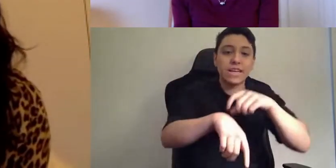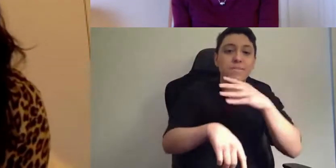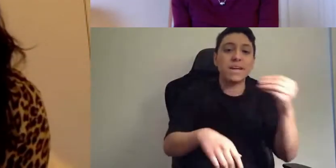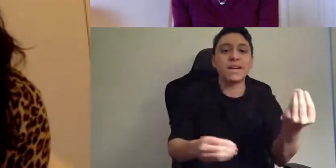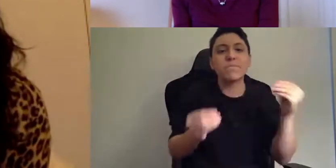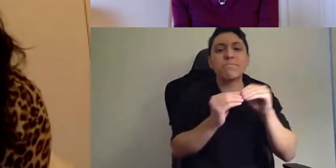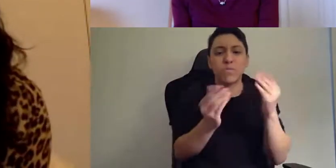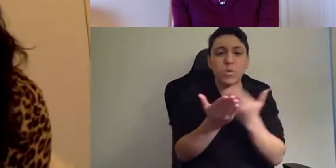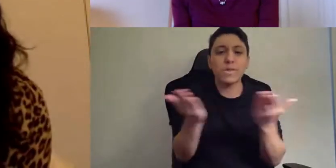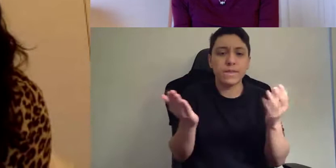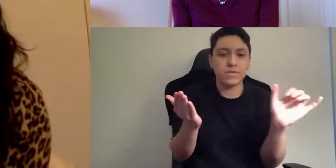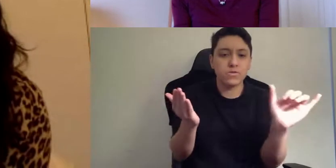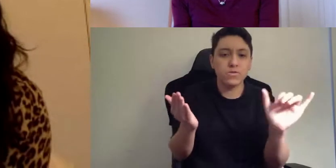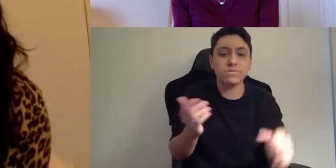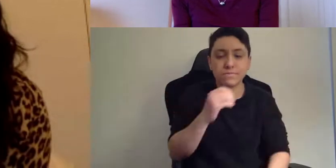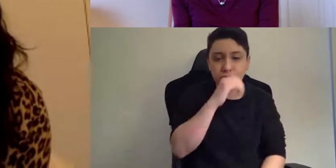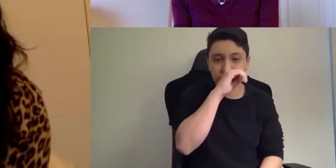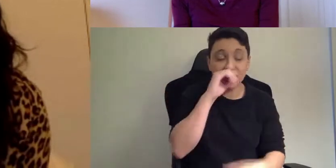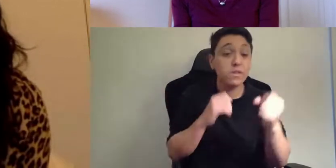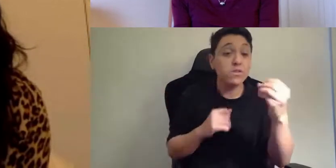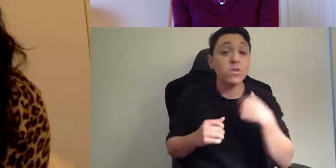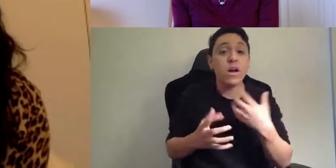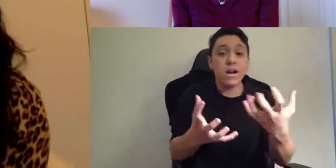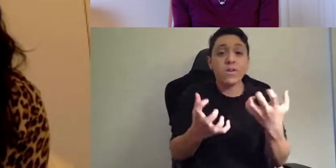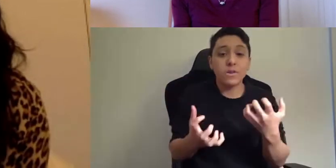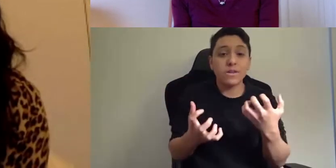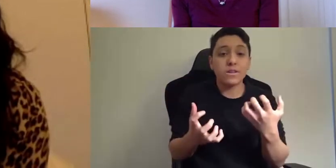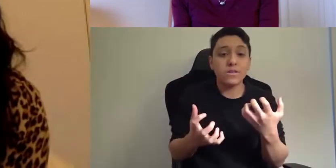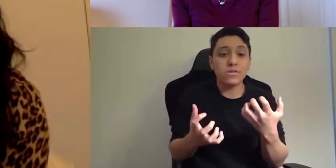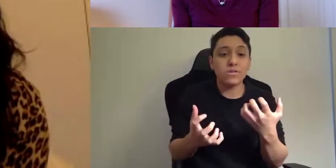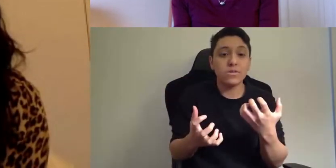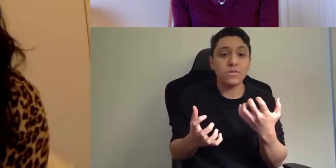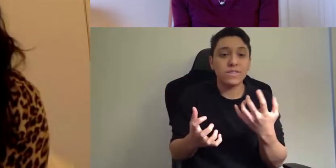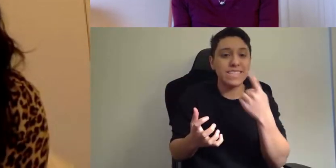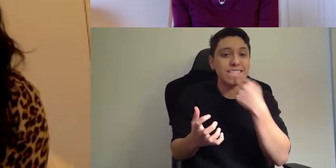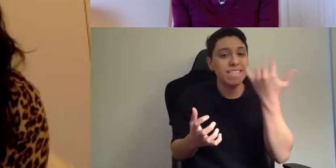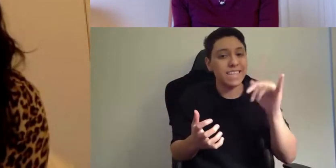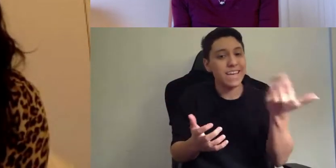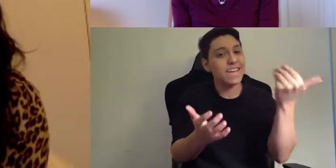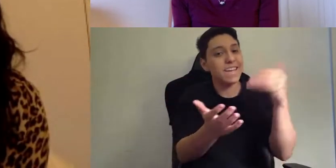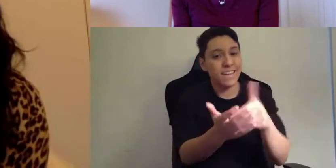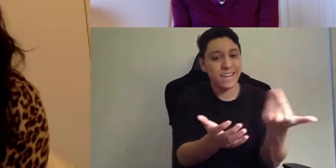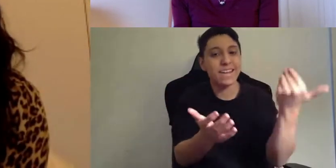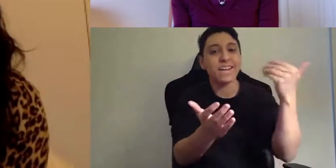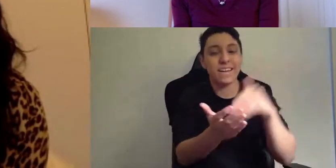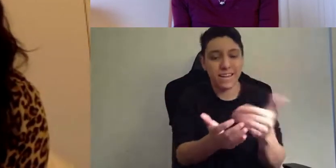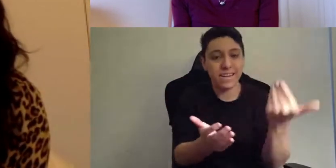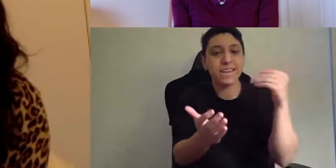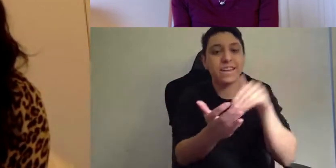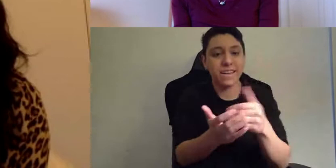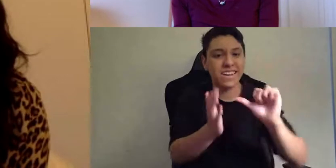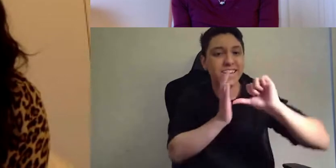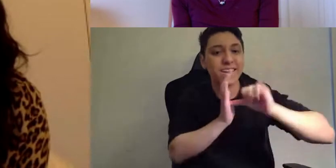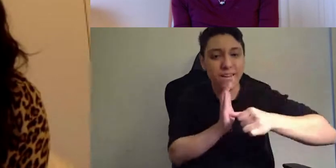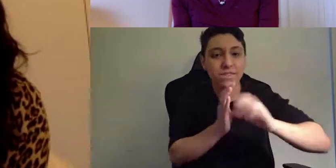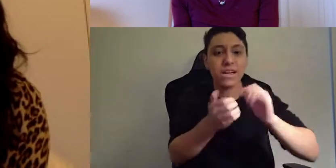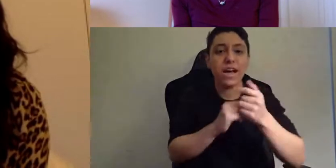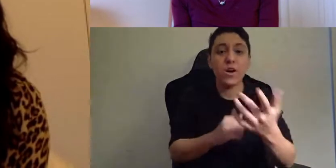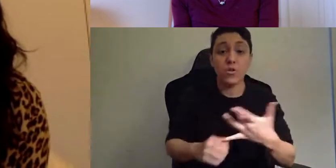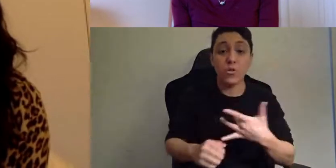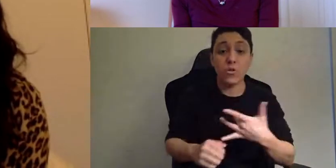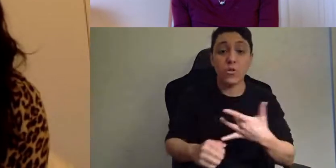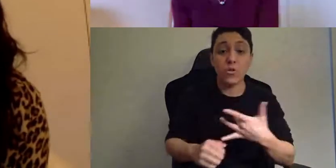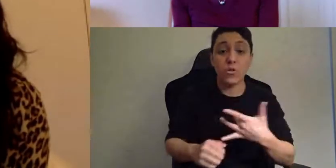factors, right? So I really like to just say that over and over and over and over again. How you feel, how we